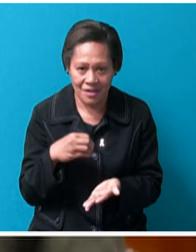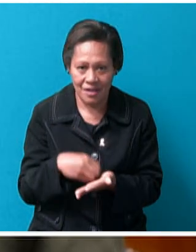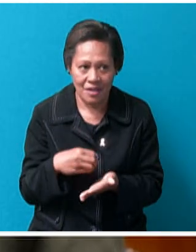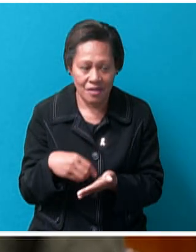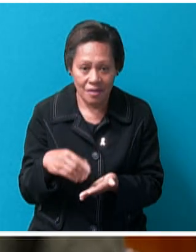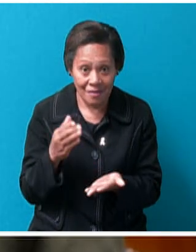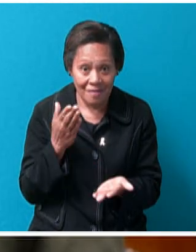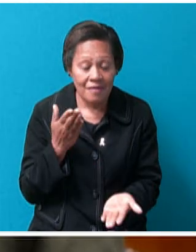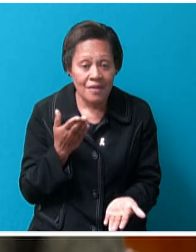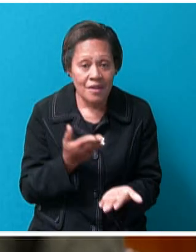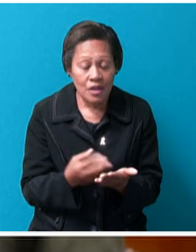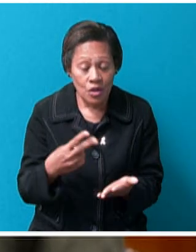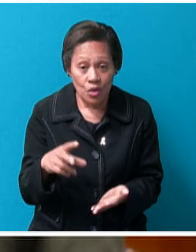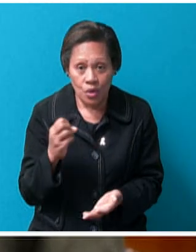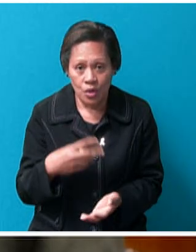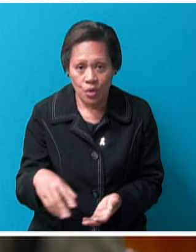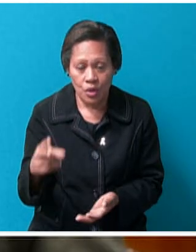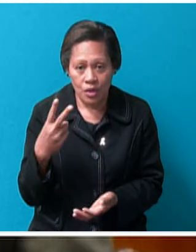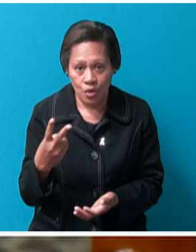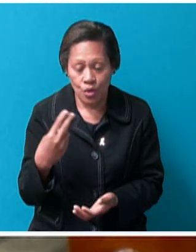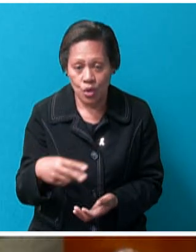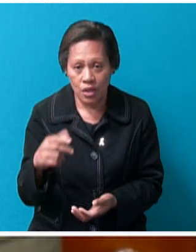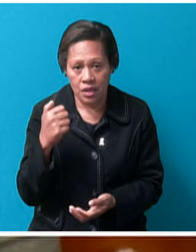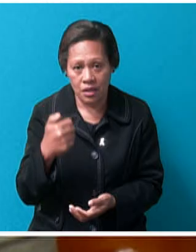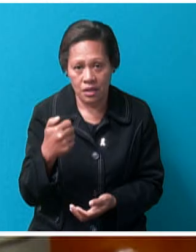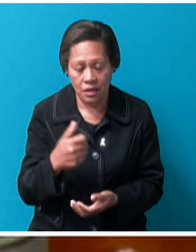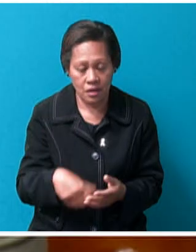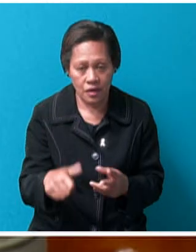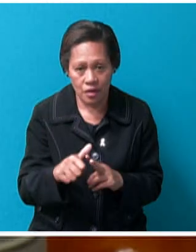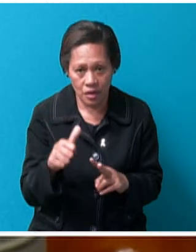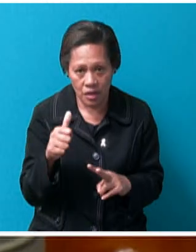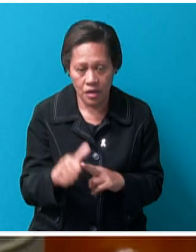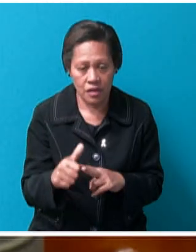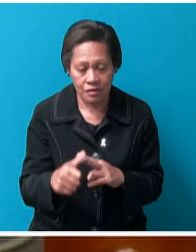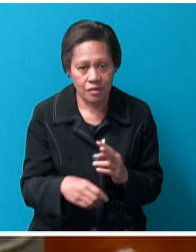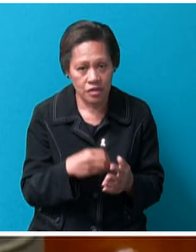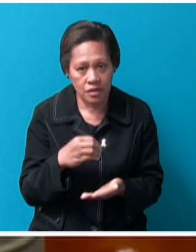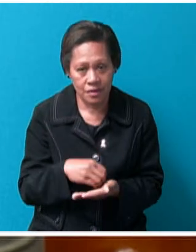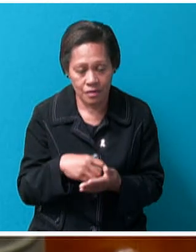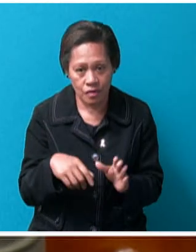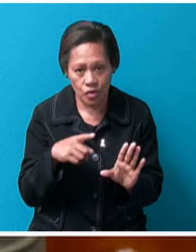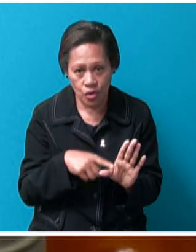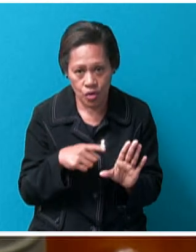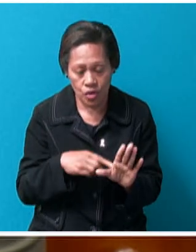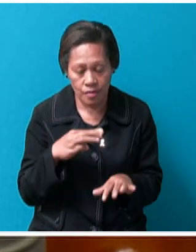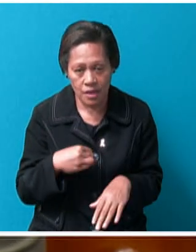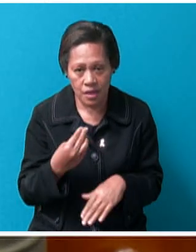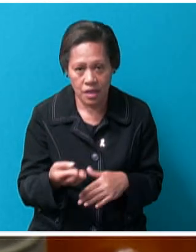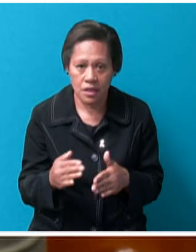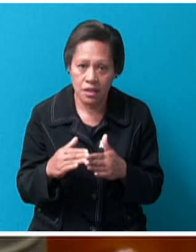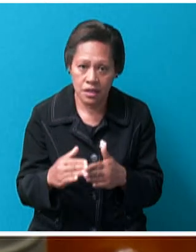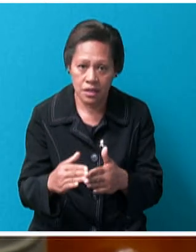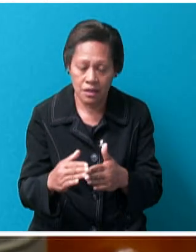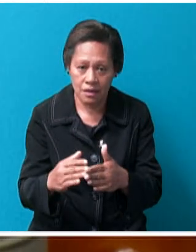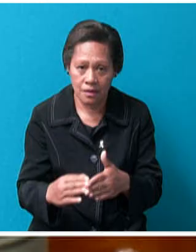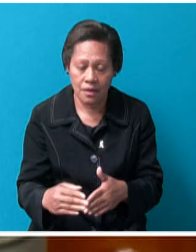From 2022 to 2026, Captain Mosese also served with youth with the mission ships at Aotearoa